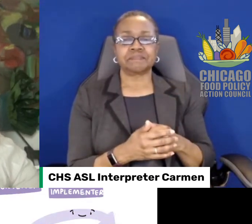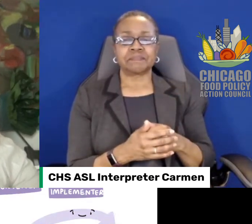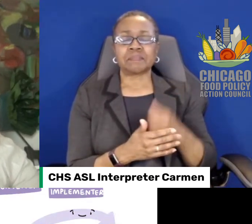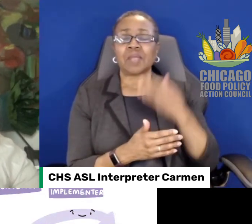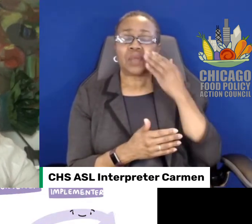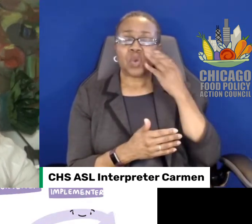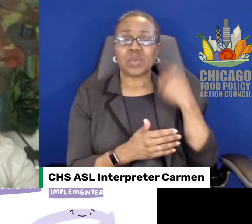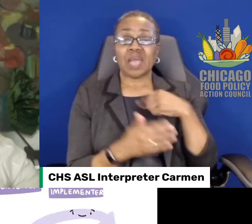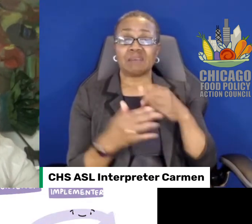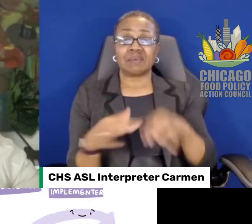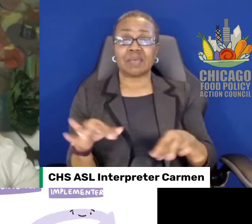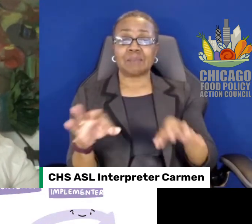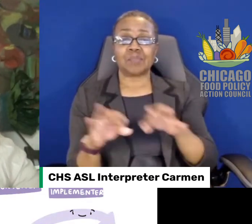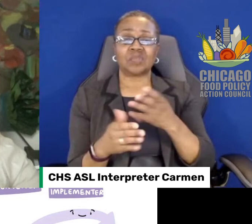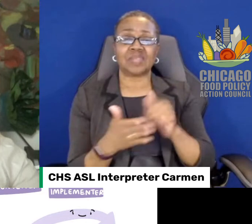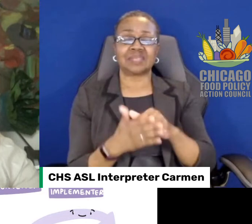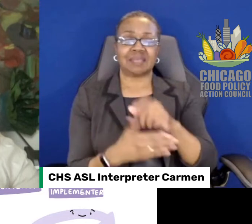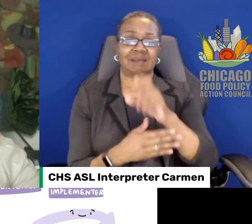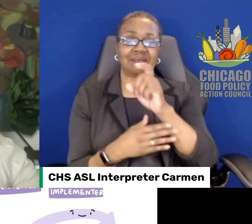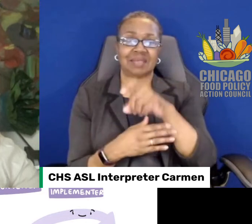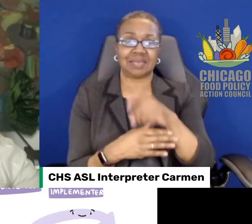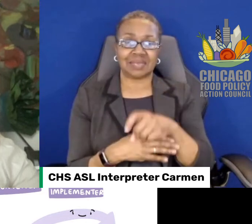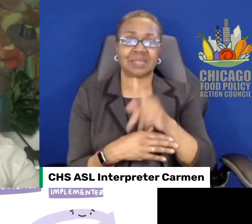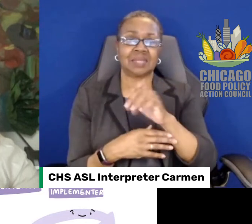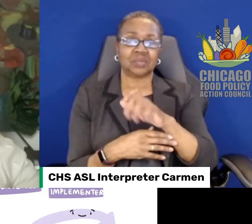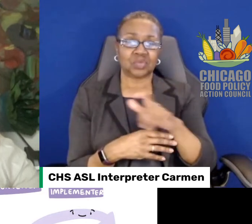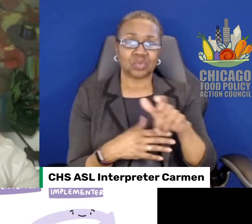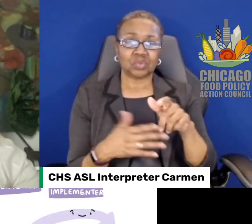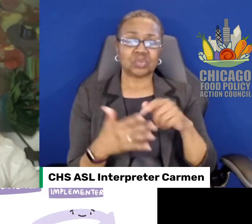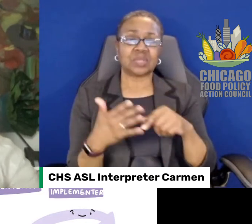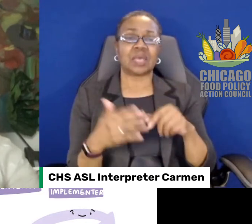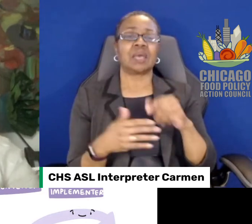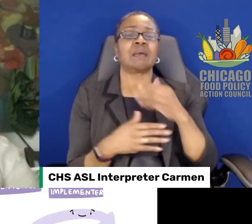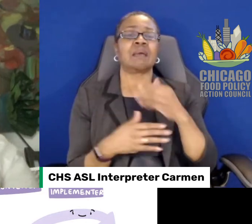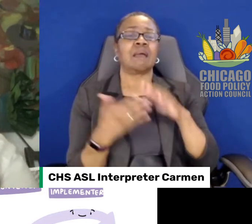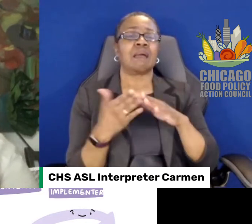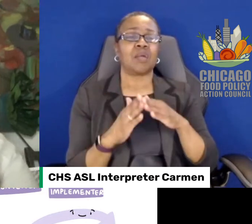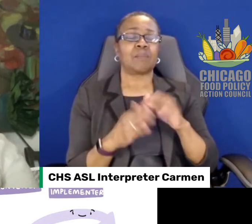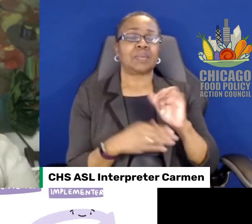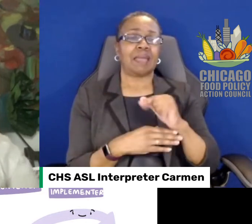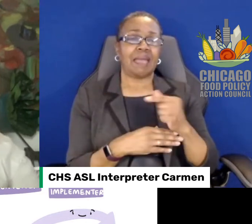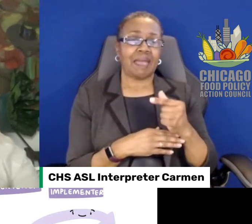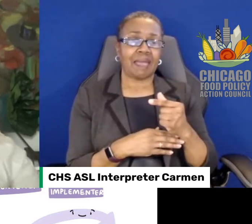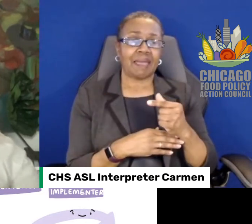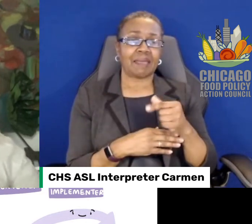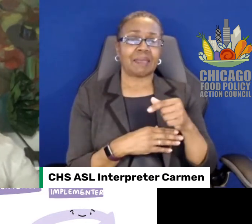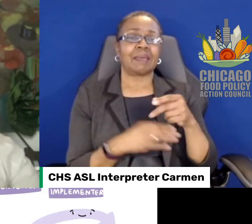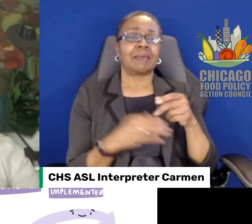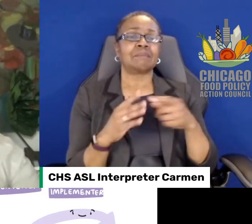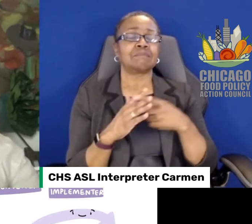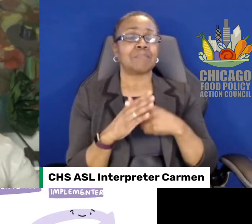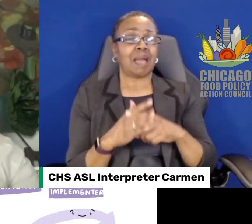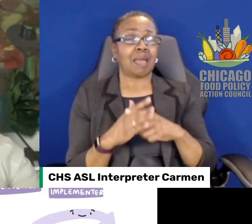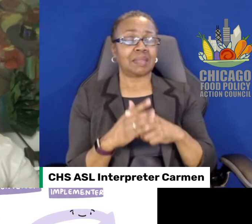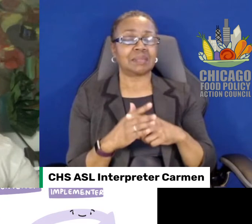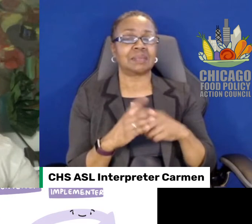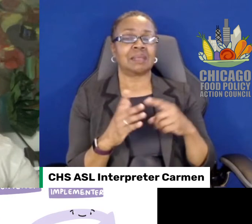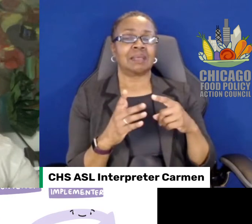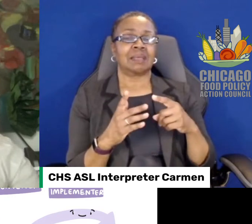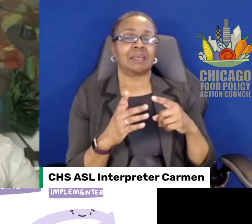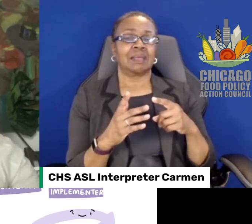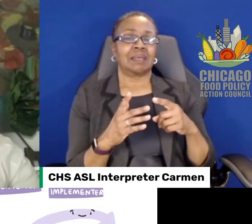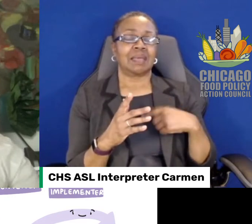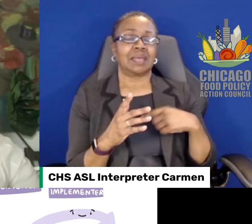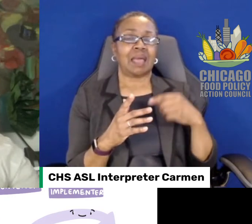cool specific things we want to do around urban ag pilots or licenses or communications around federal